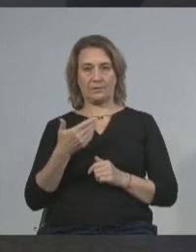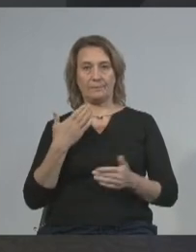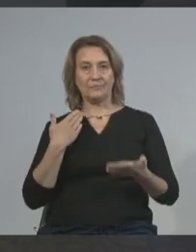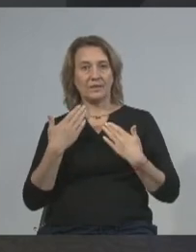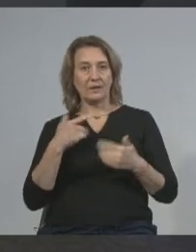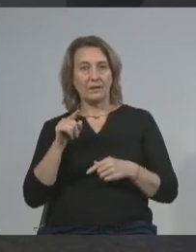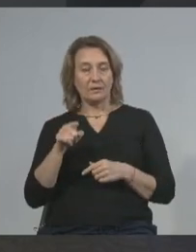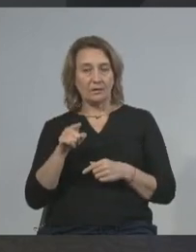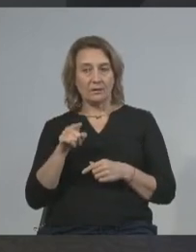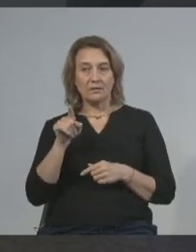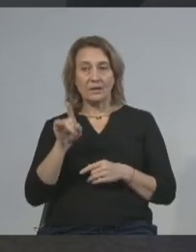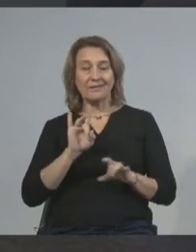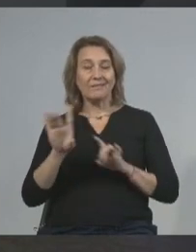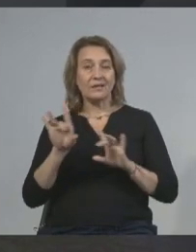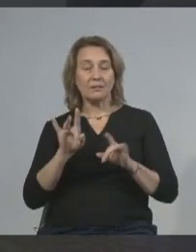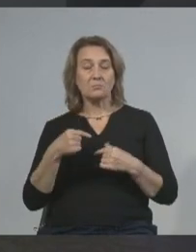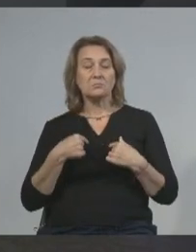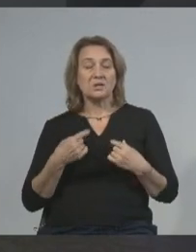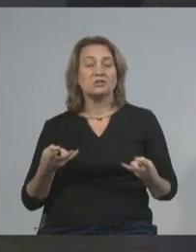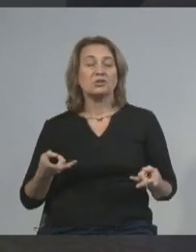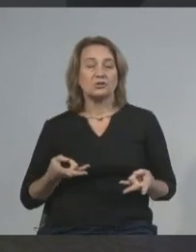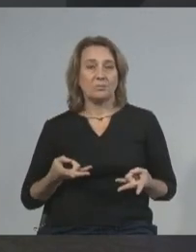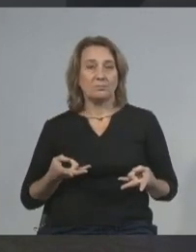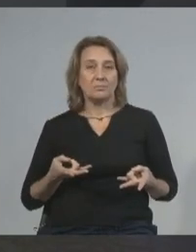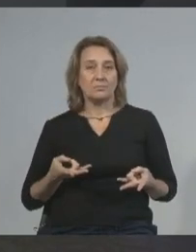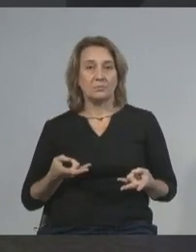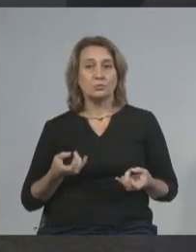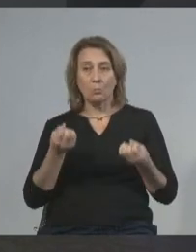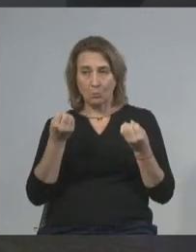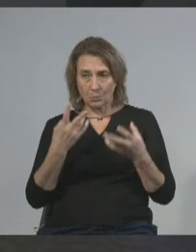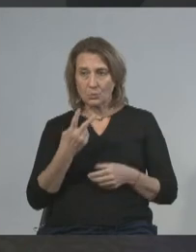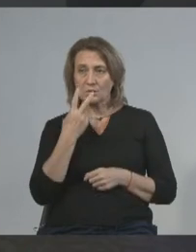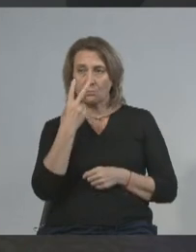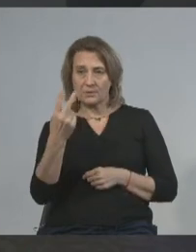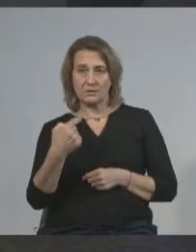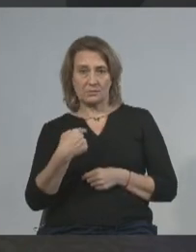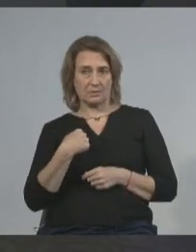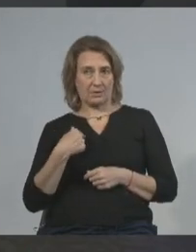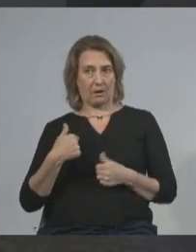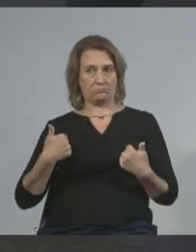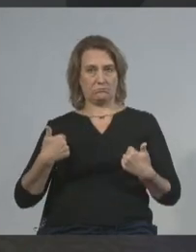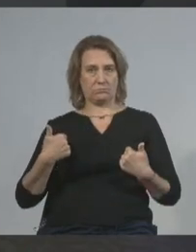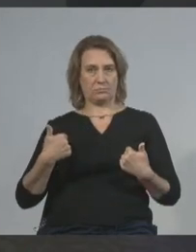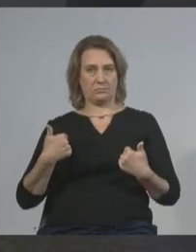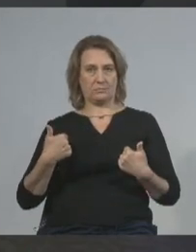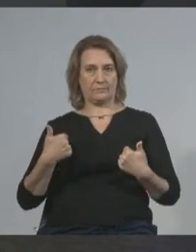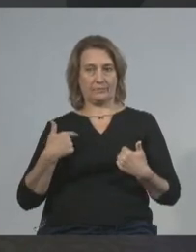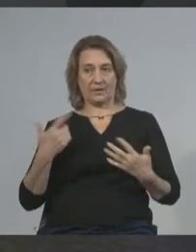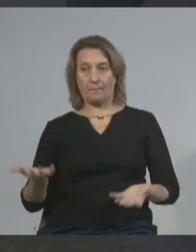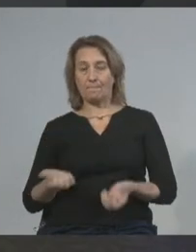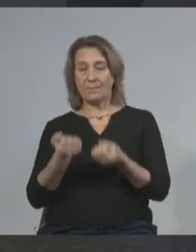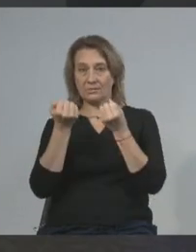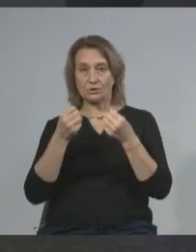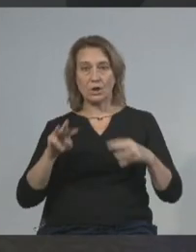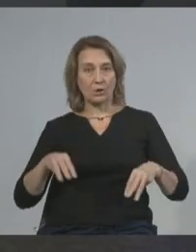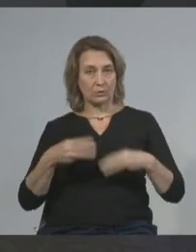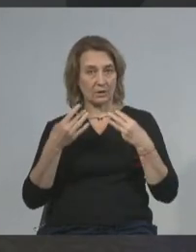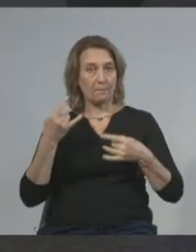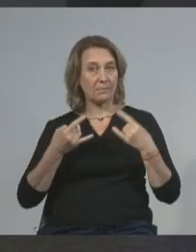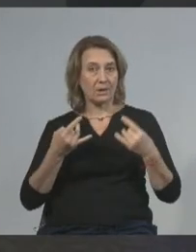grooviness per one contact in native advertising it's nothing why do i need to do